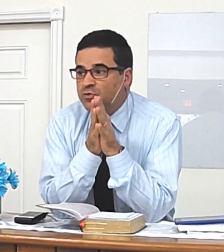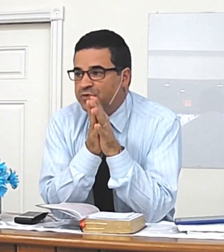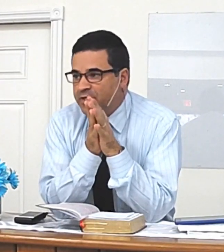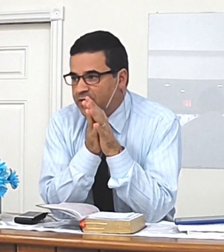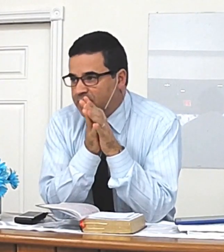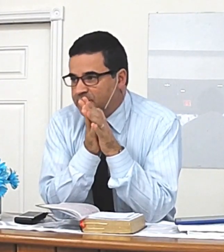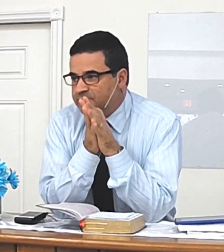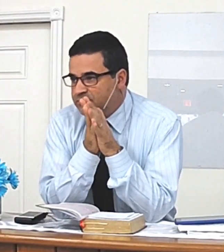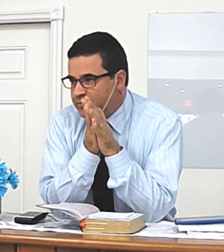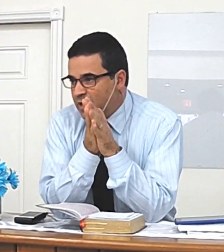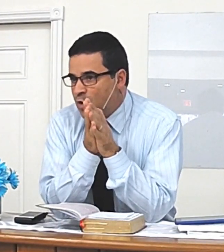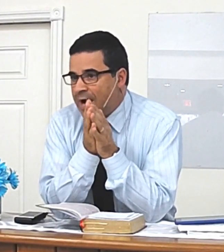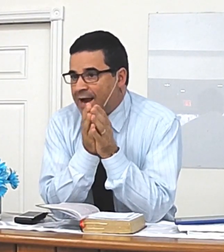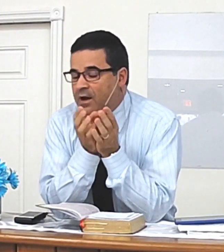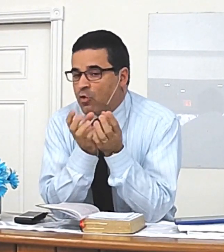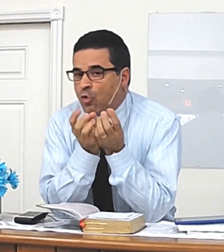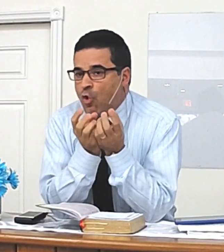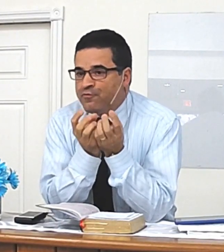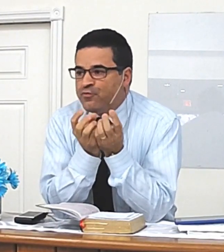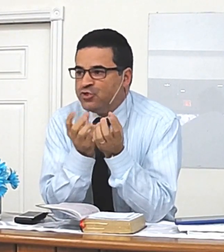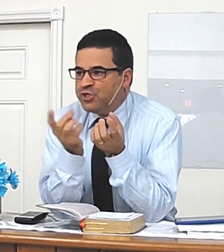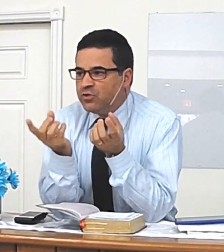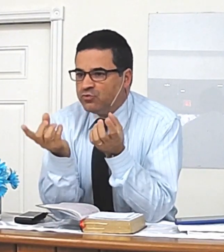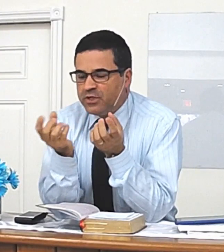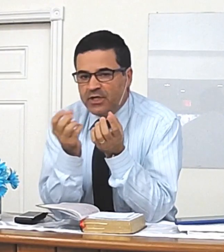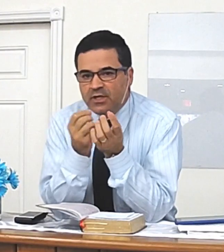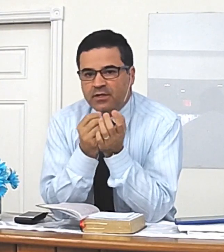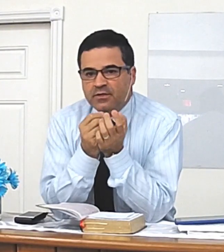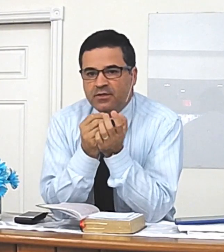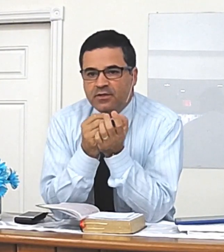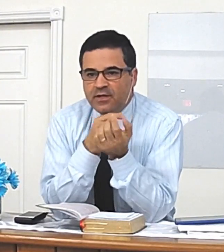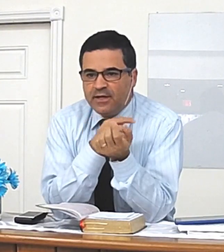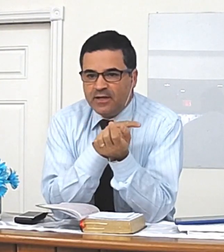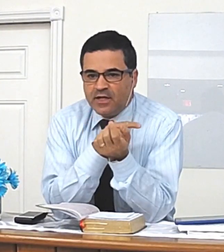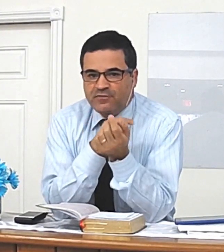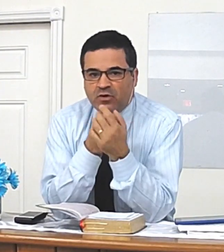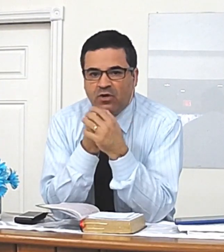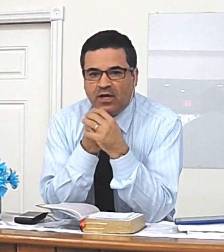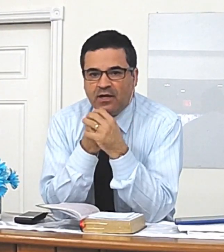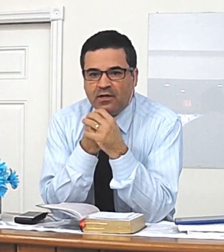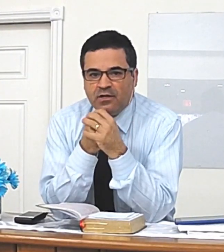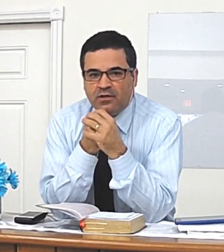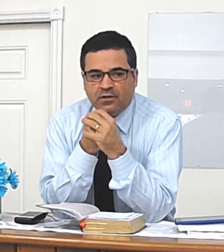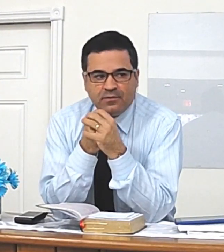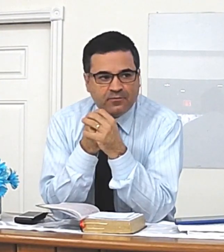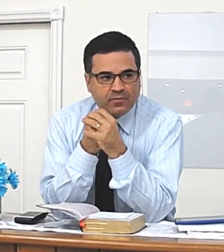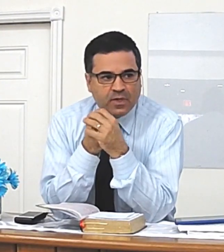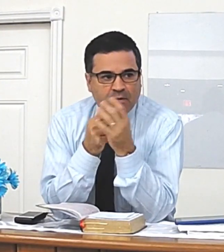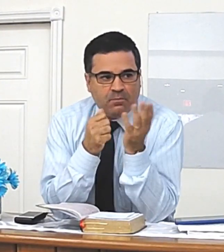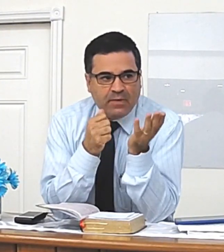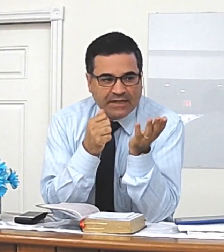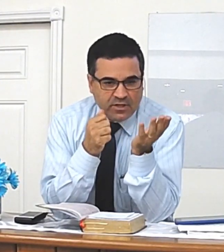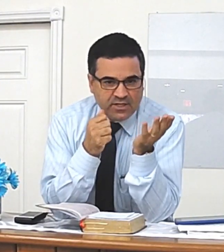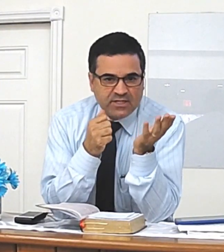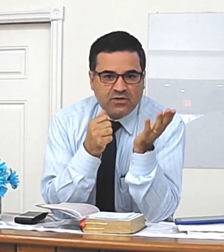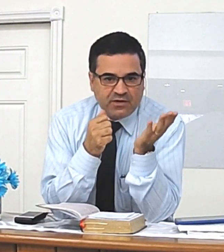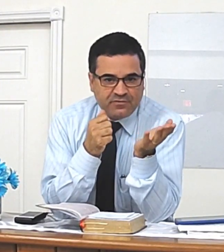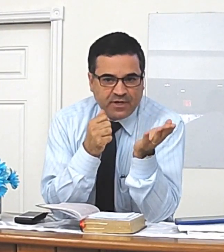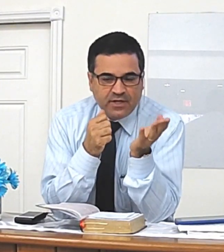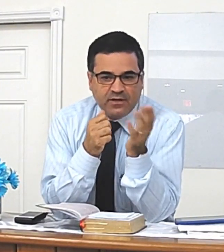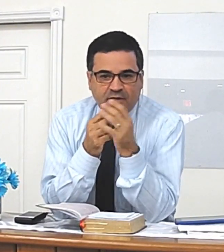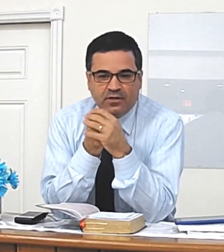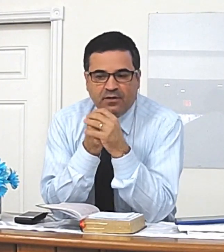Exactly. False doctrines. To confuse the doctrine. What they said there.